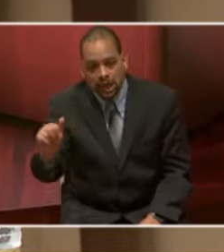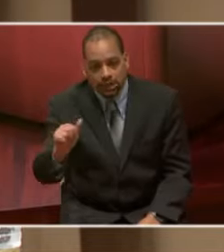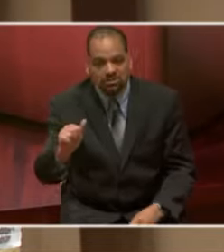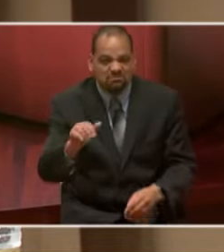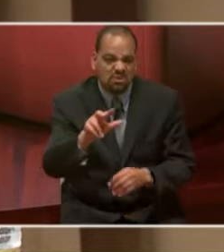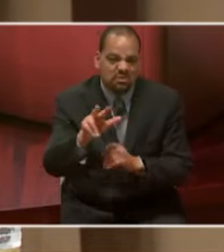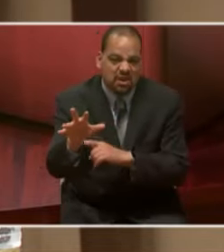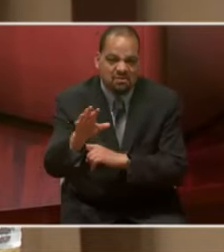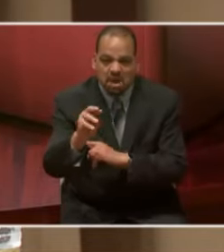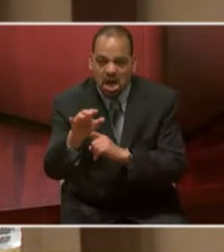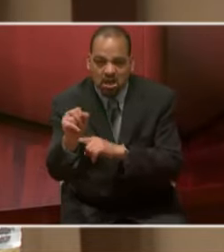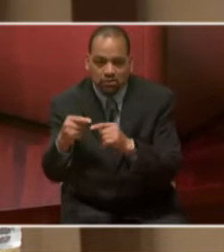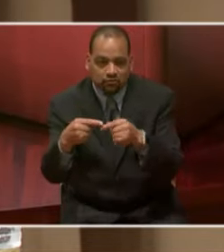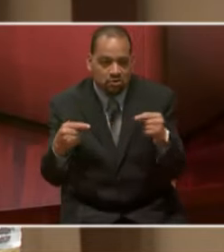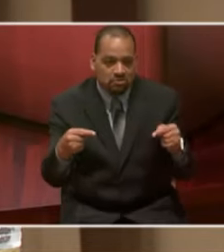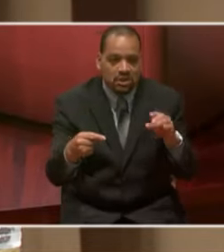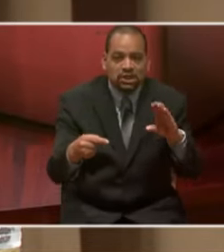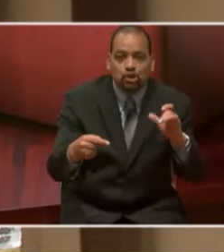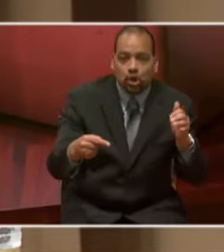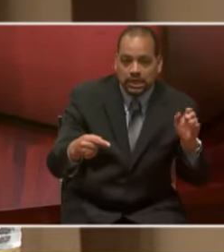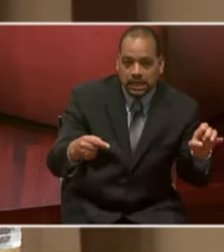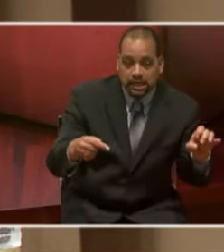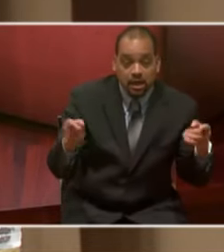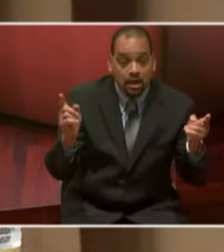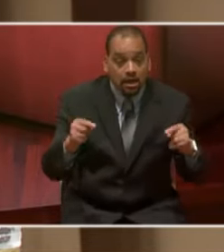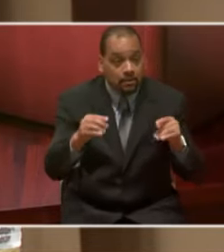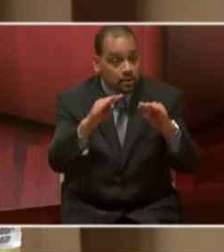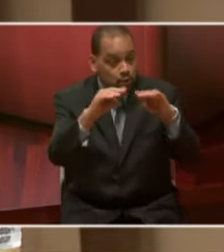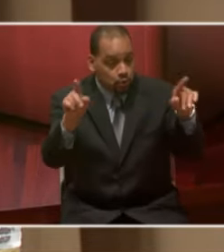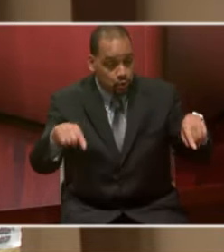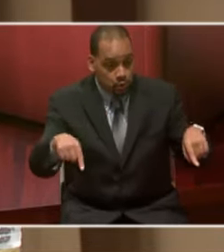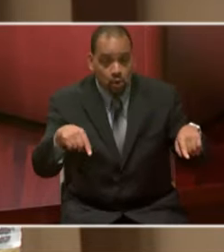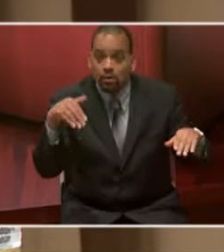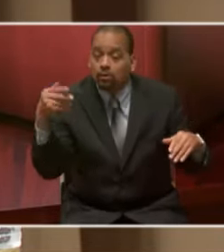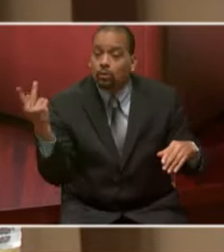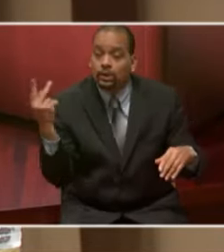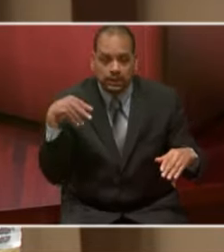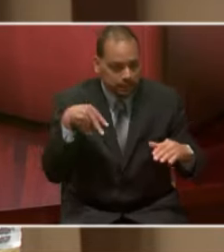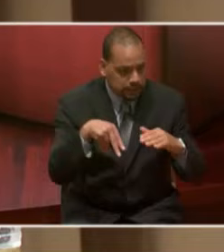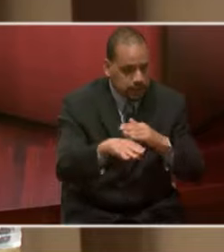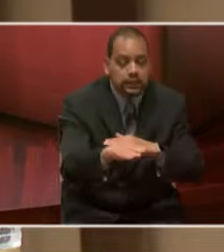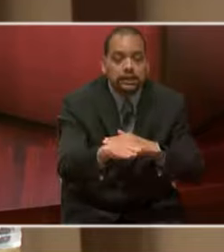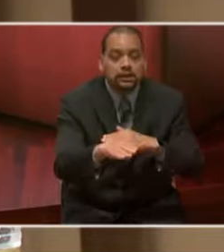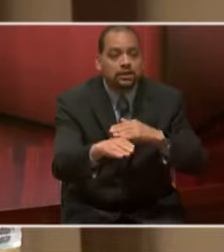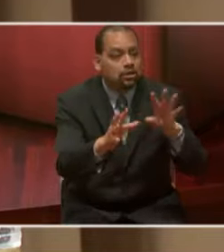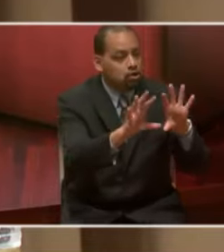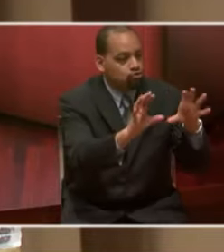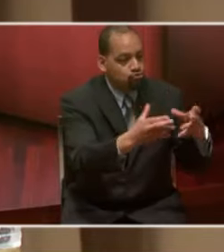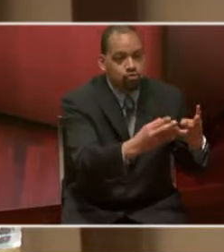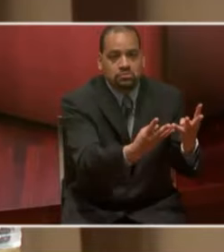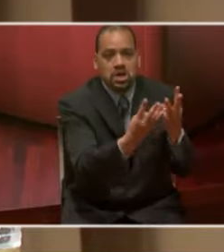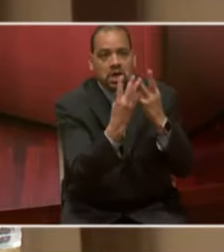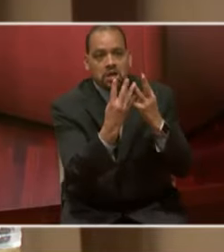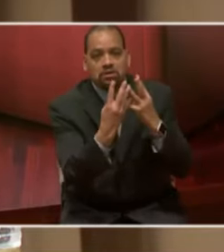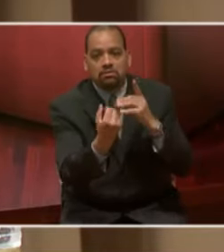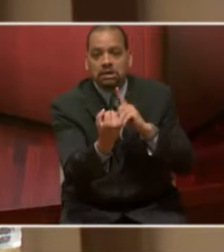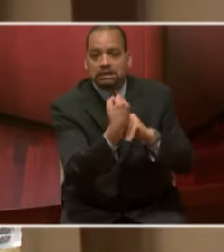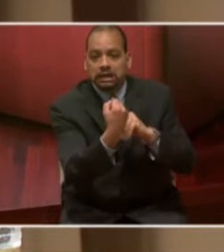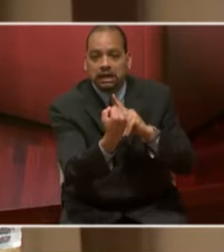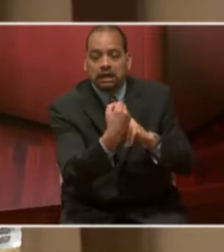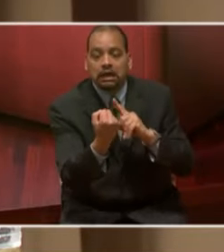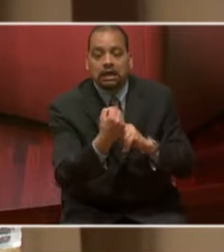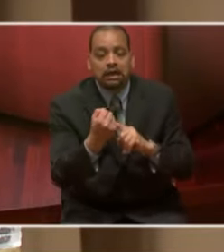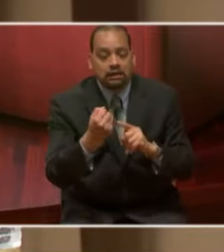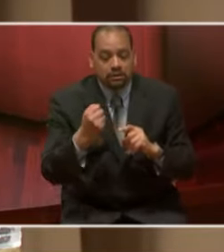of the movement to transform people, to redeem the soul of America. We wanted to create the